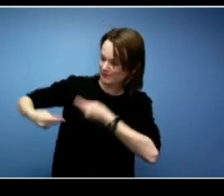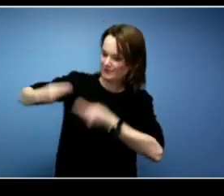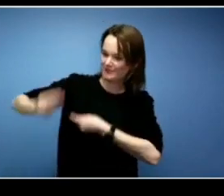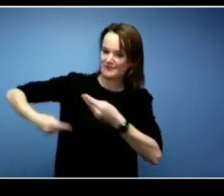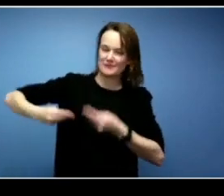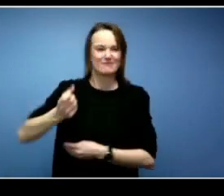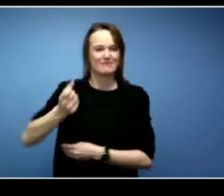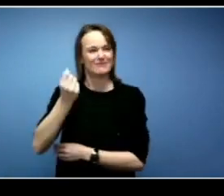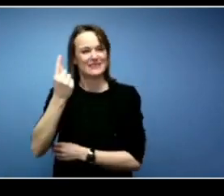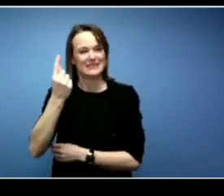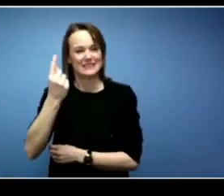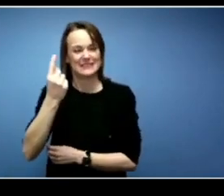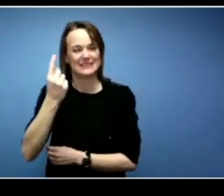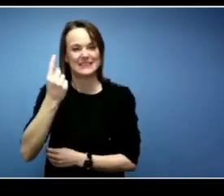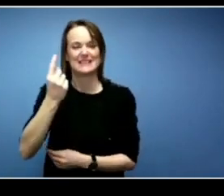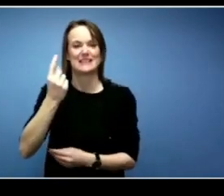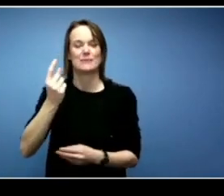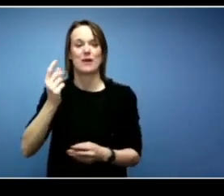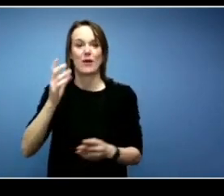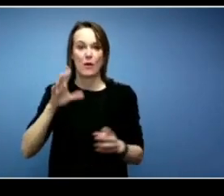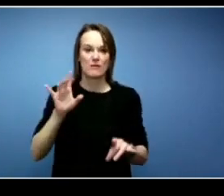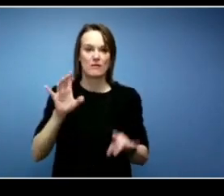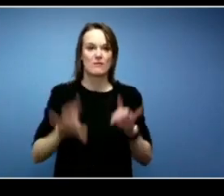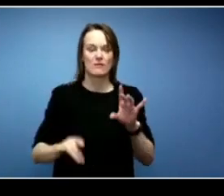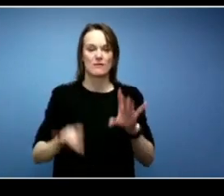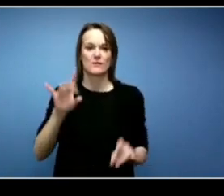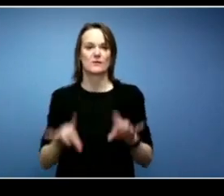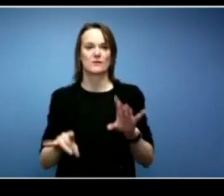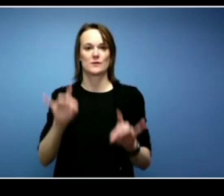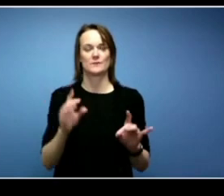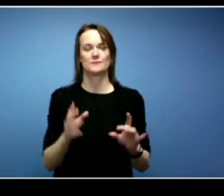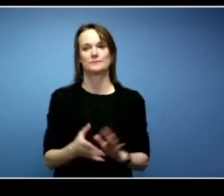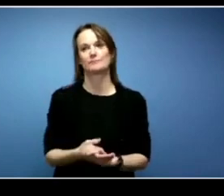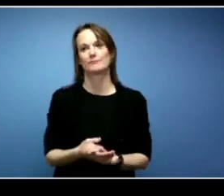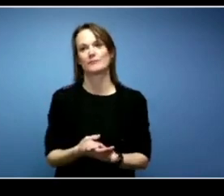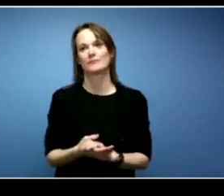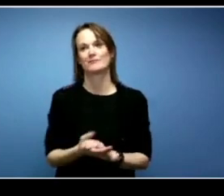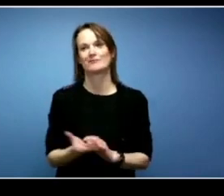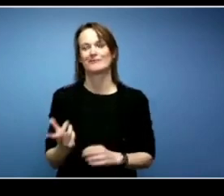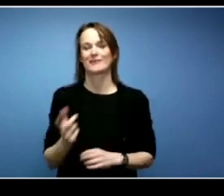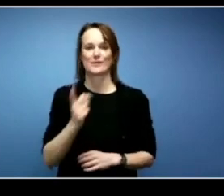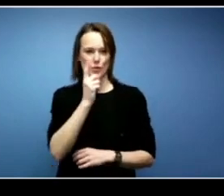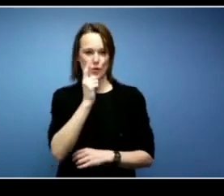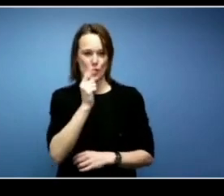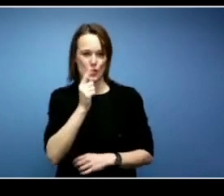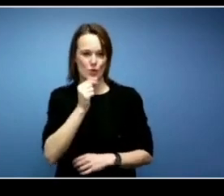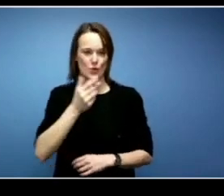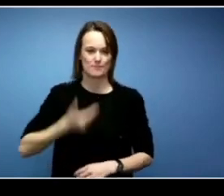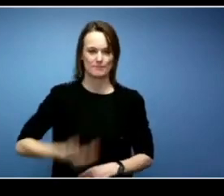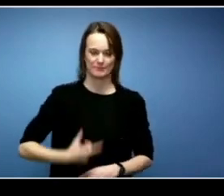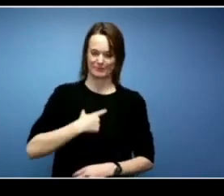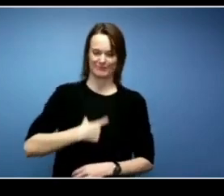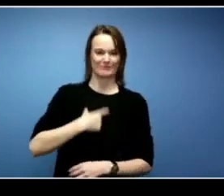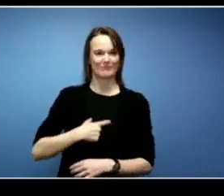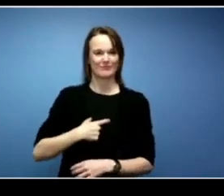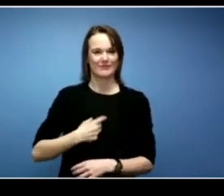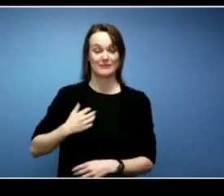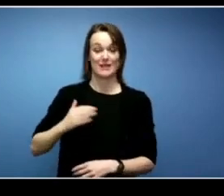so I struggled a lot I struggled around identity as a Black child, as a Black